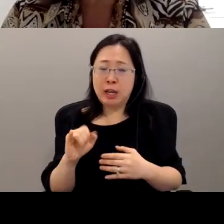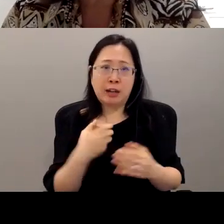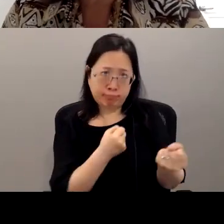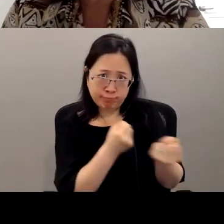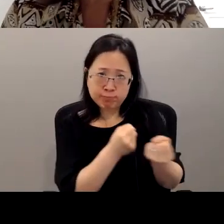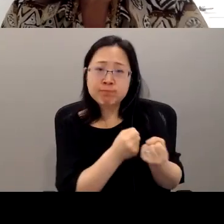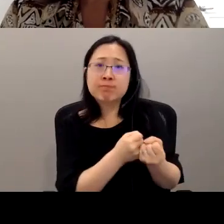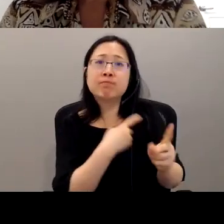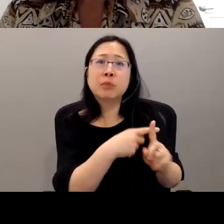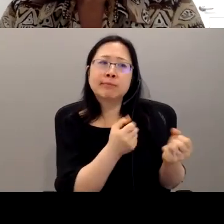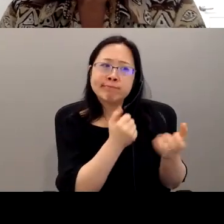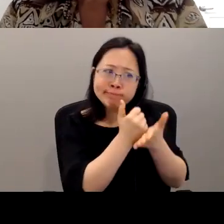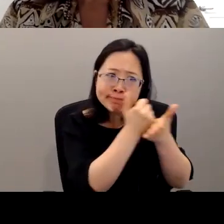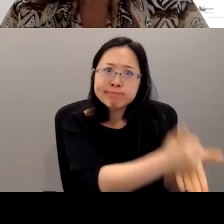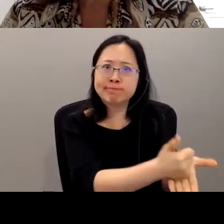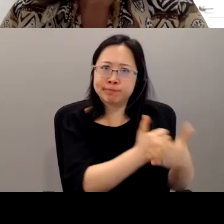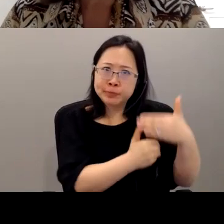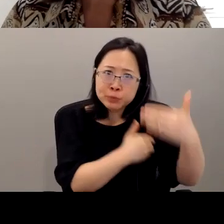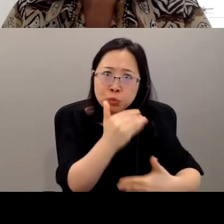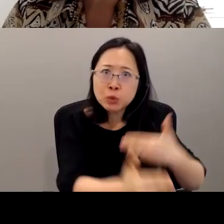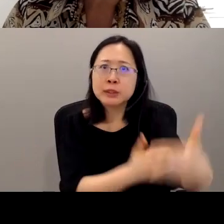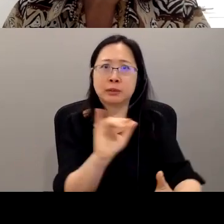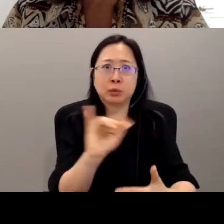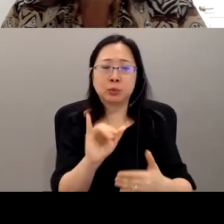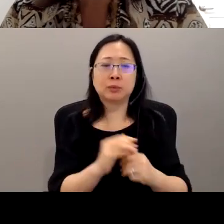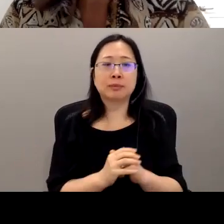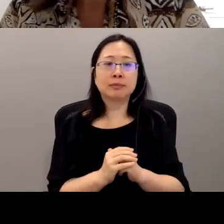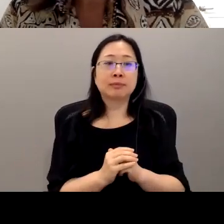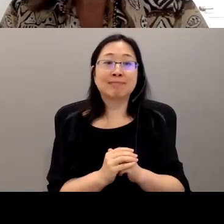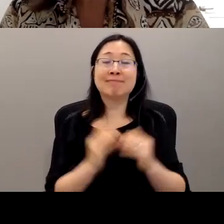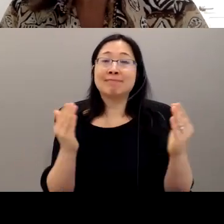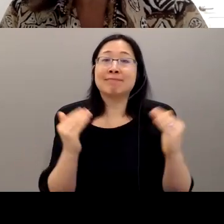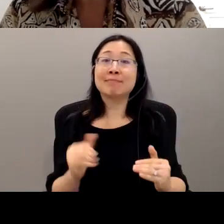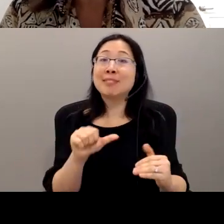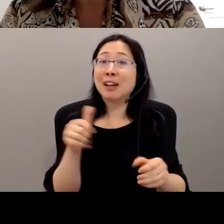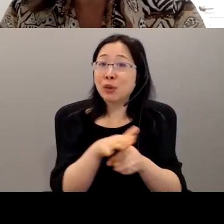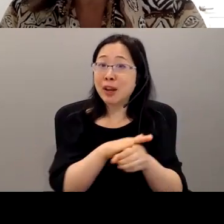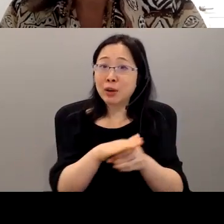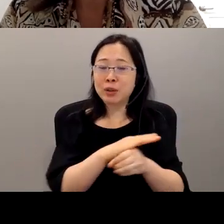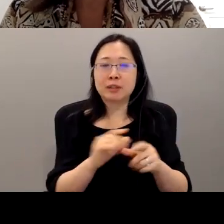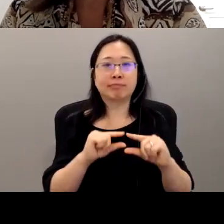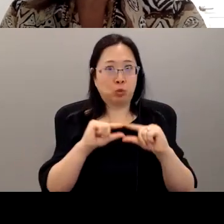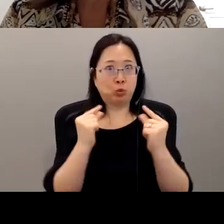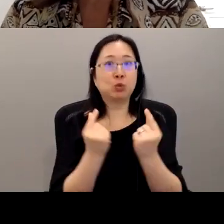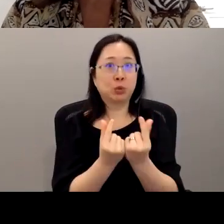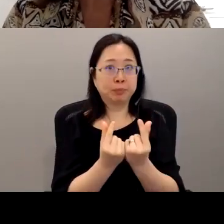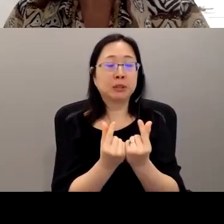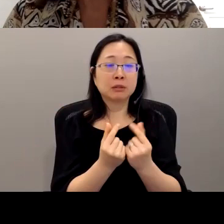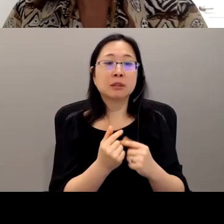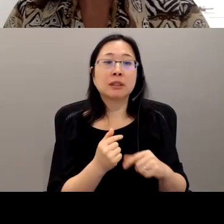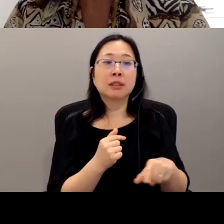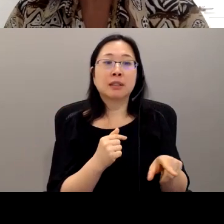them through that as well. Then we also have groups where we connect older adults to. We have